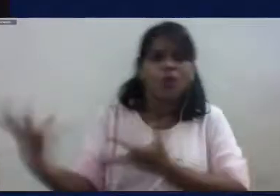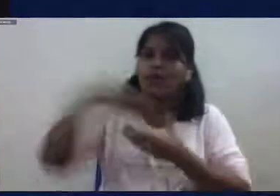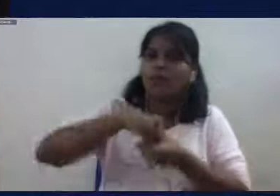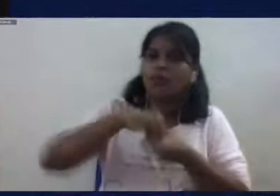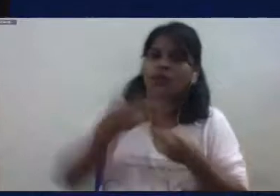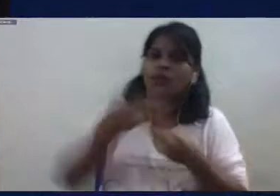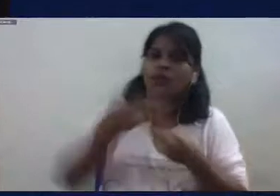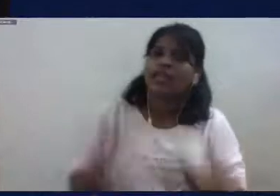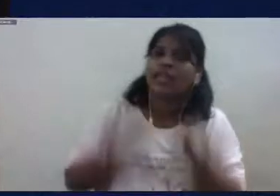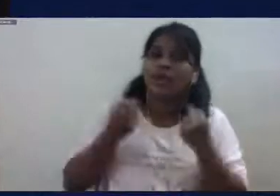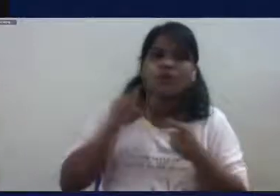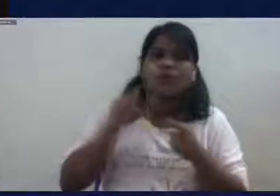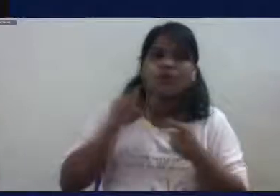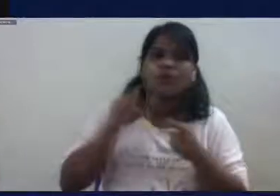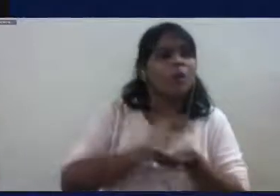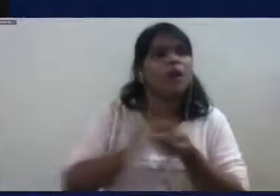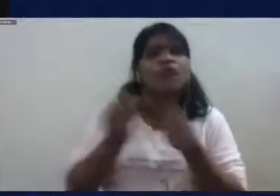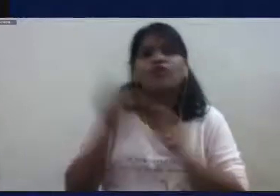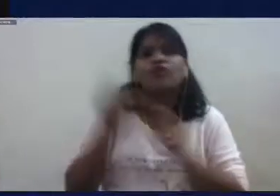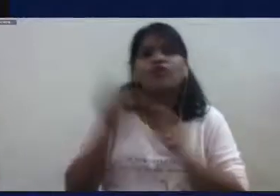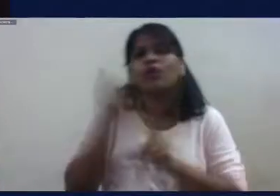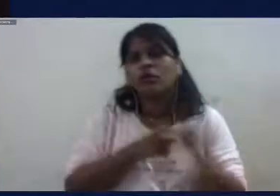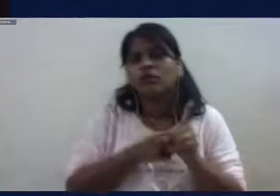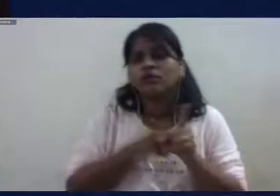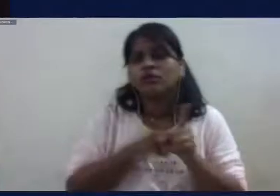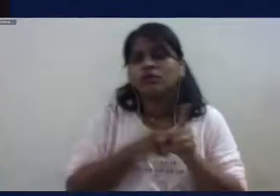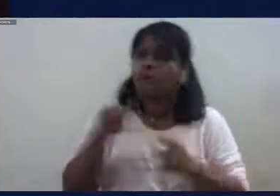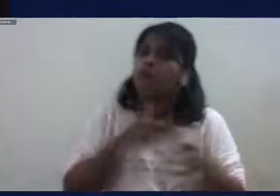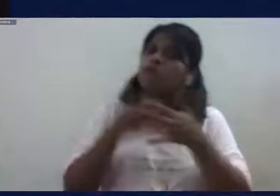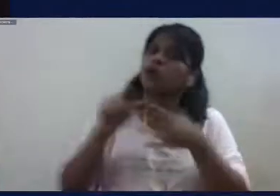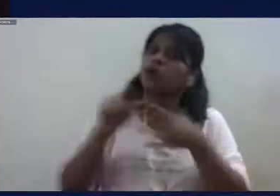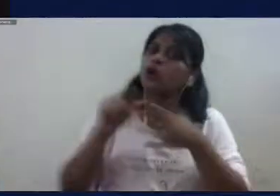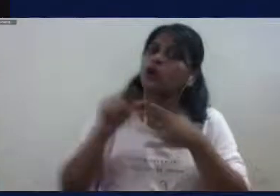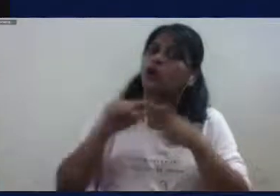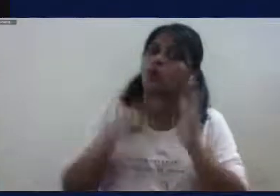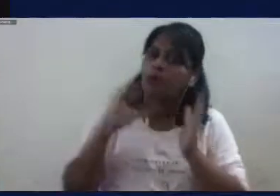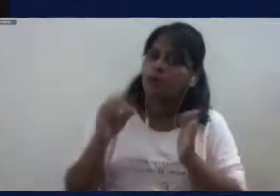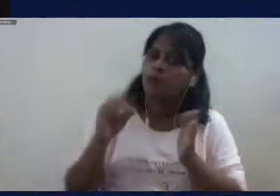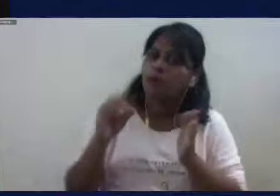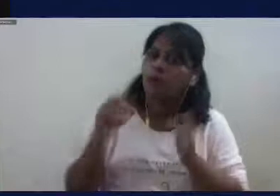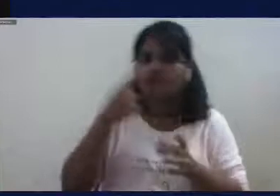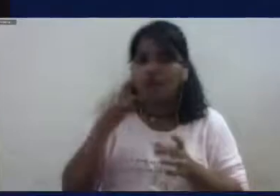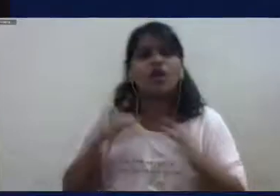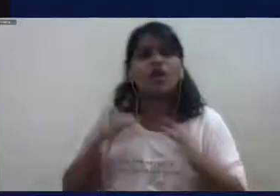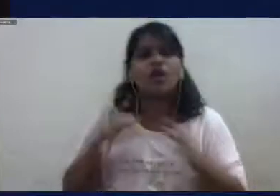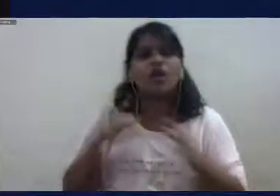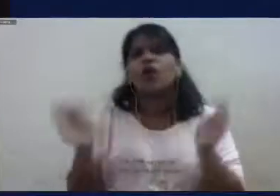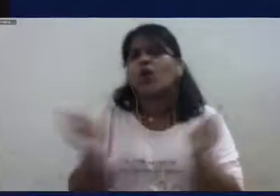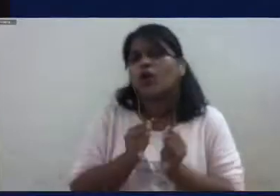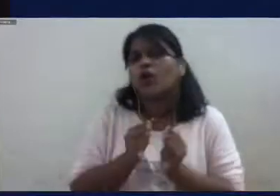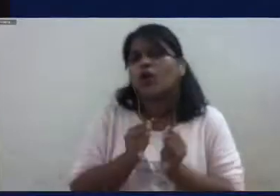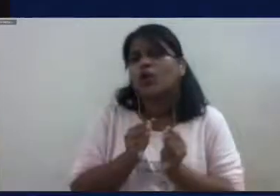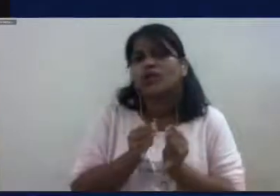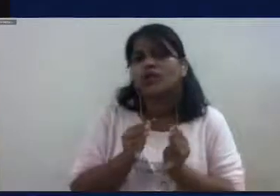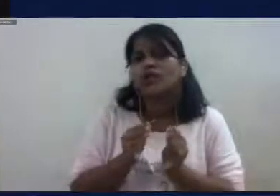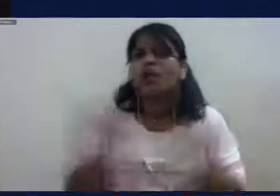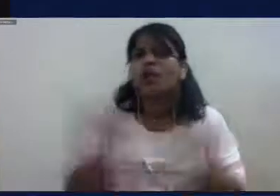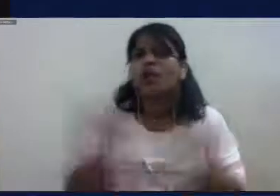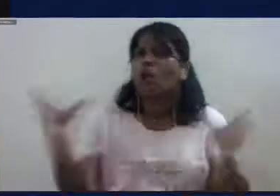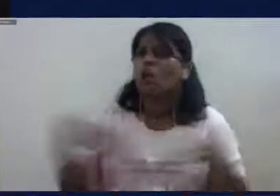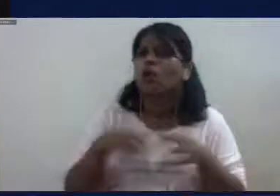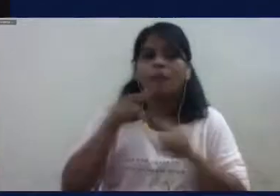over the bank in a few years. So he went to Peru. He worked with his father very closely, and he built out the whole group called